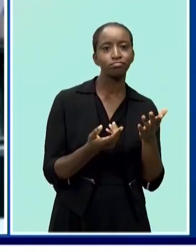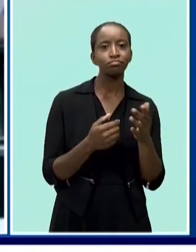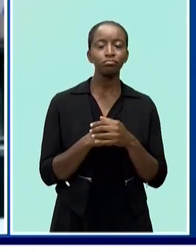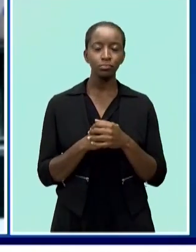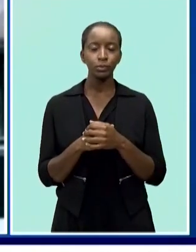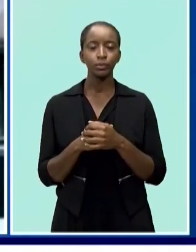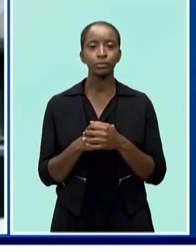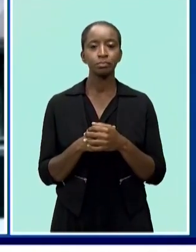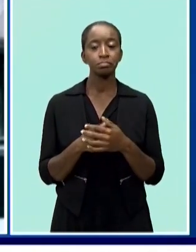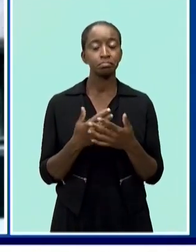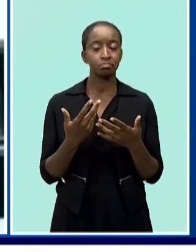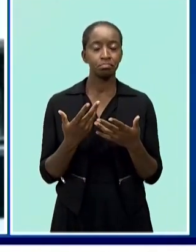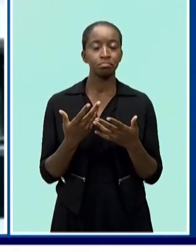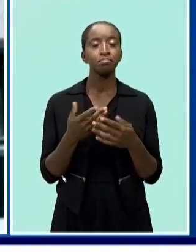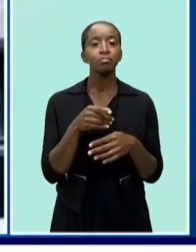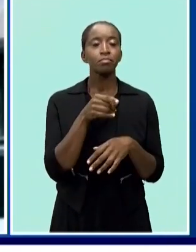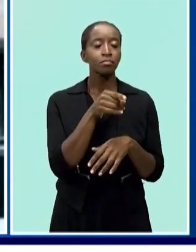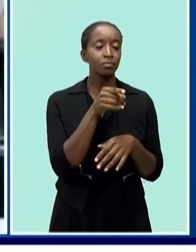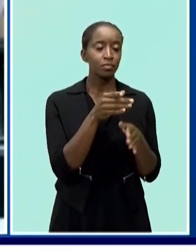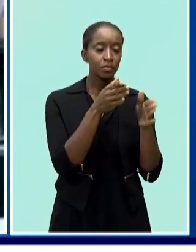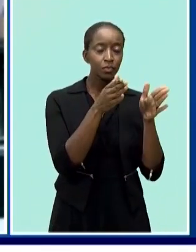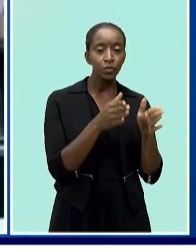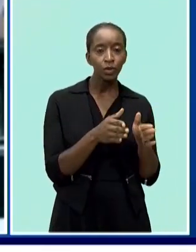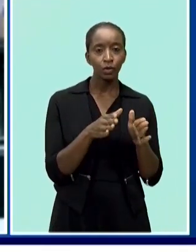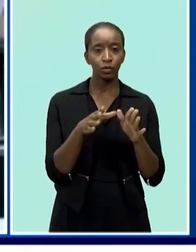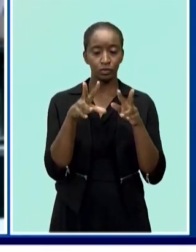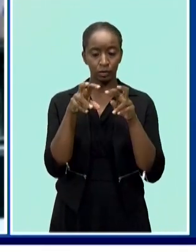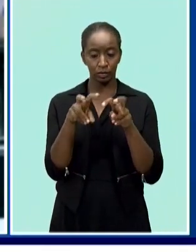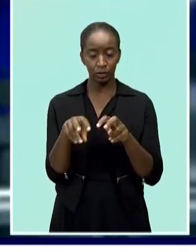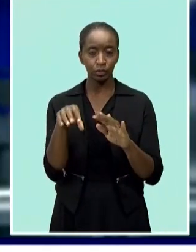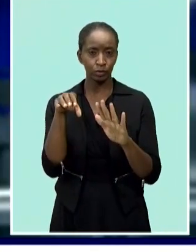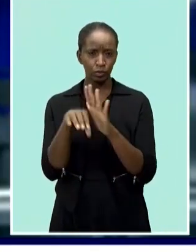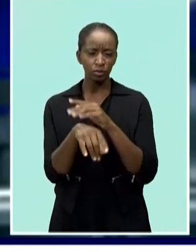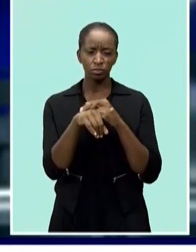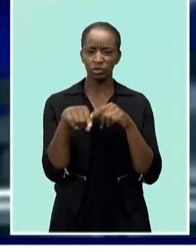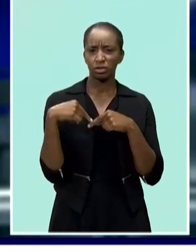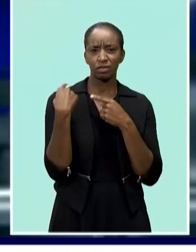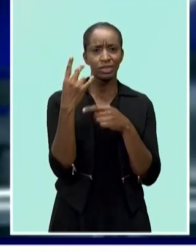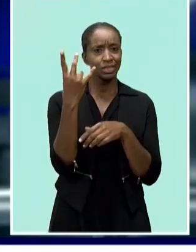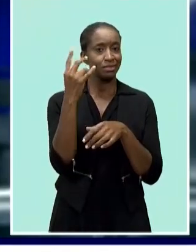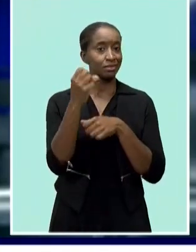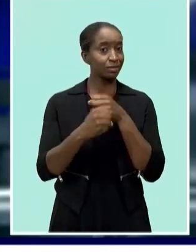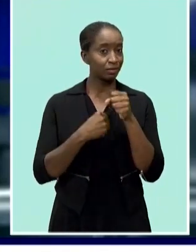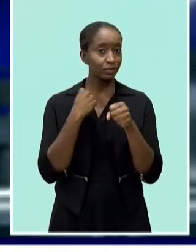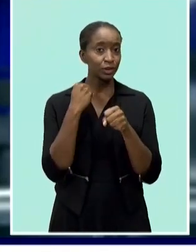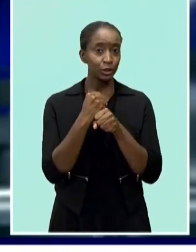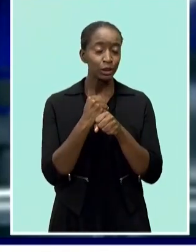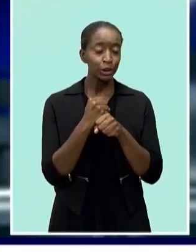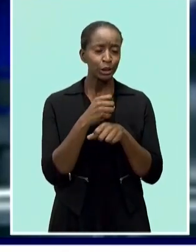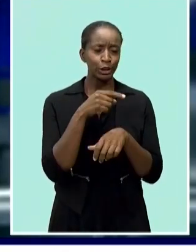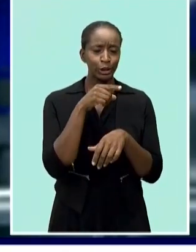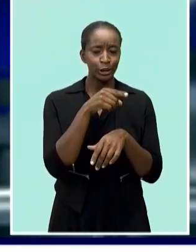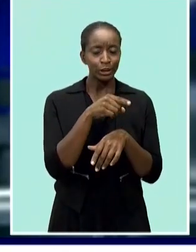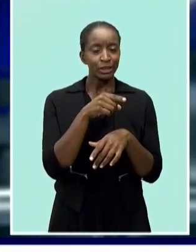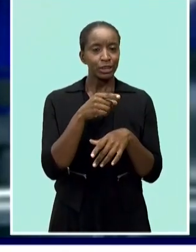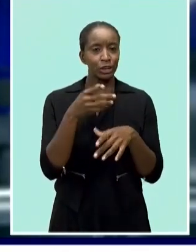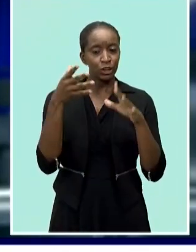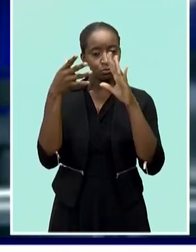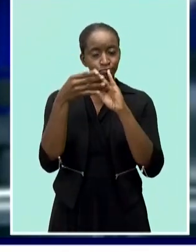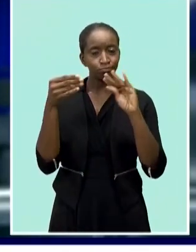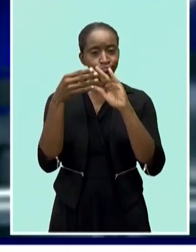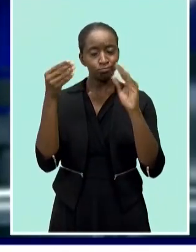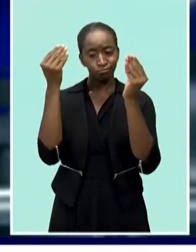unsuspecting victim. Ms. Ramsey, a criminologist of 17 years or so, had some strong views on Barbadians, especially